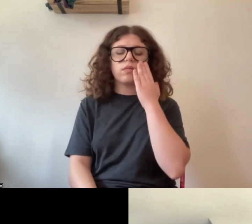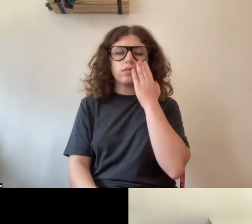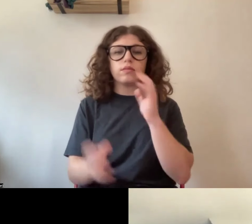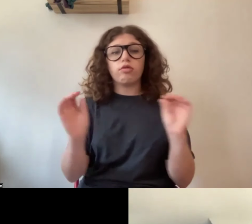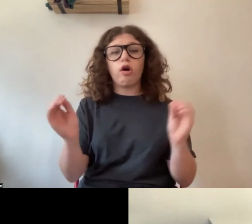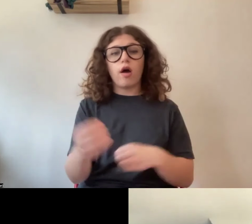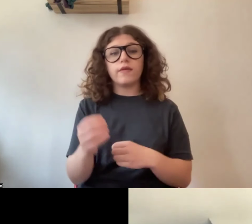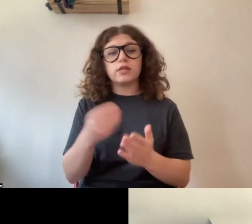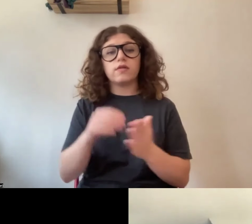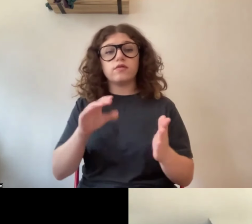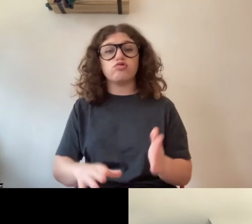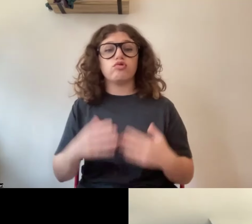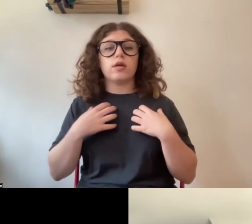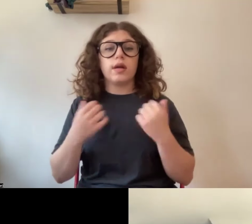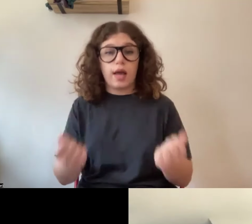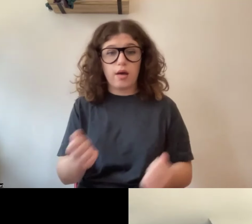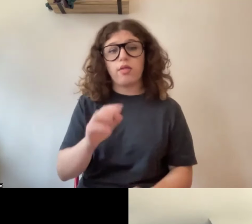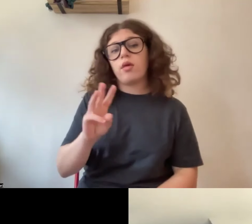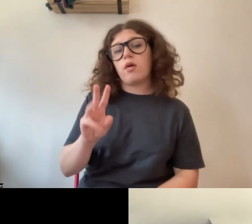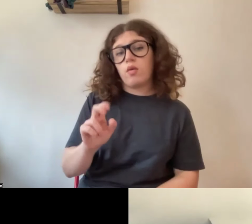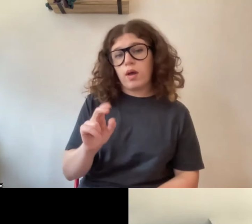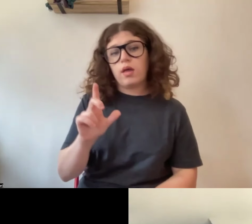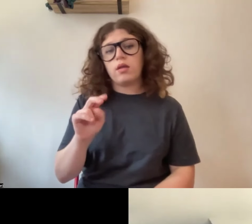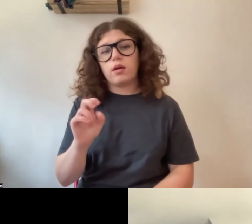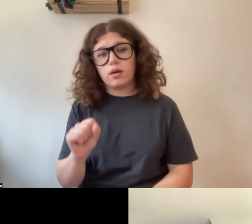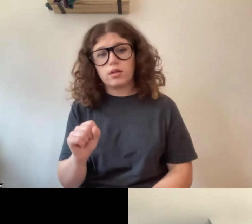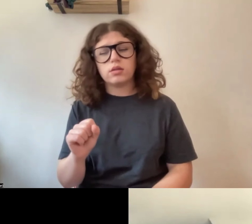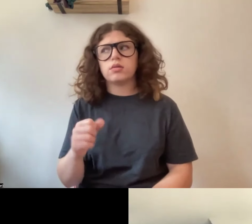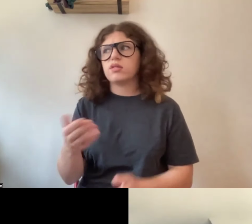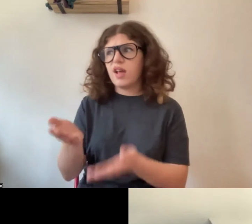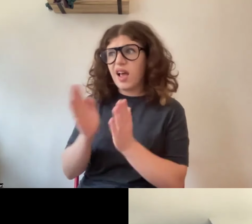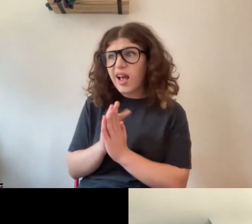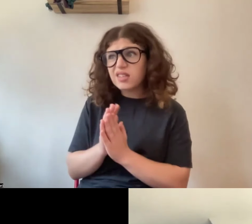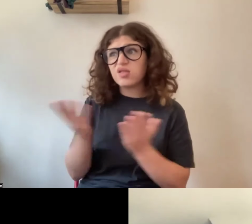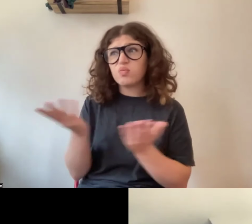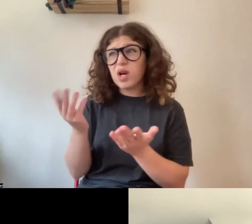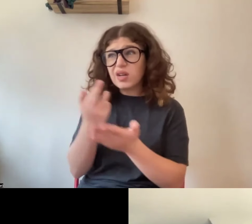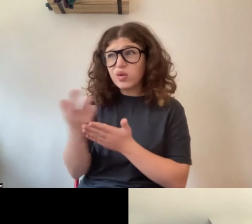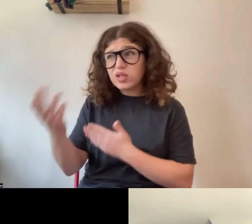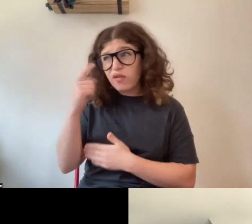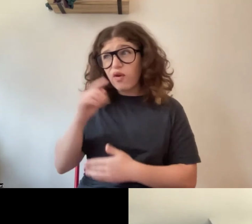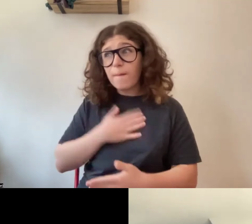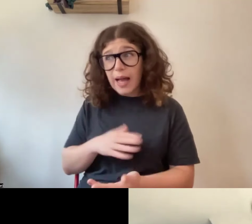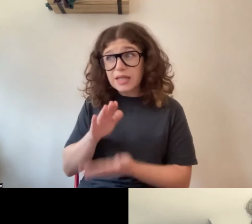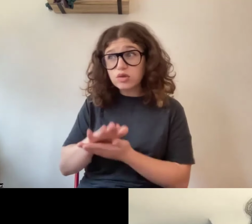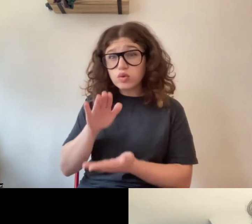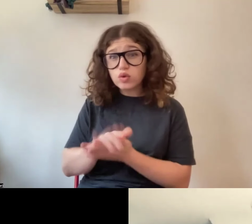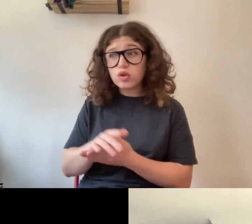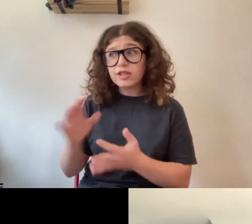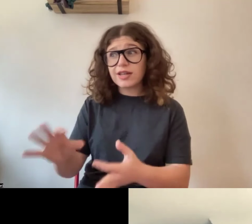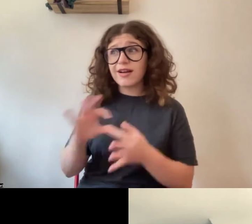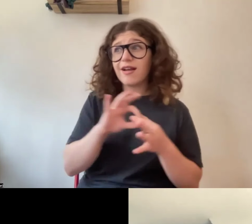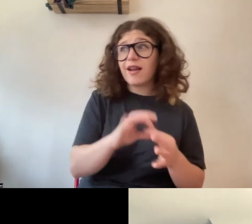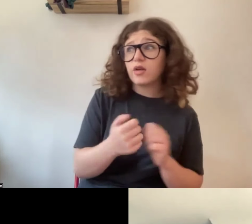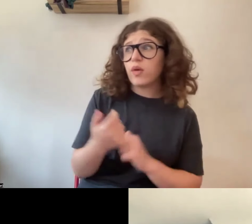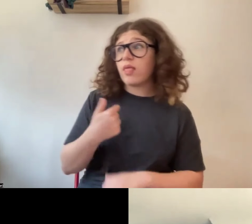Office of Student Health and Wellness to ask for what are resources for my school to connect with to